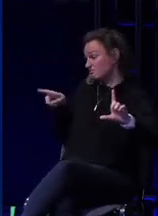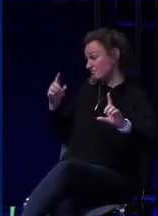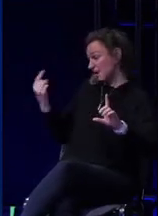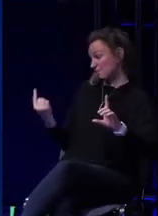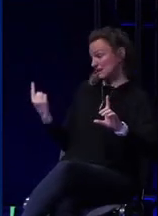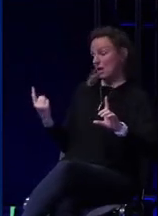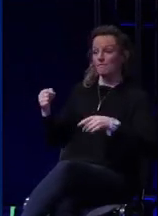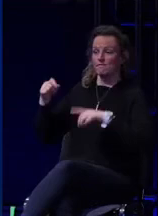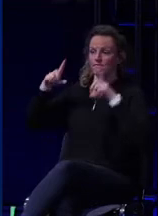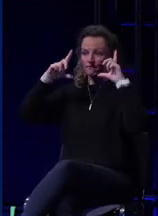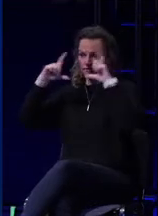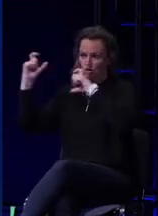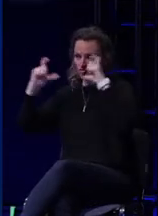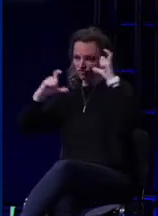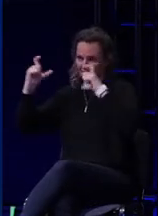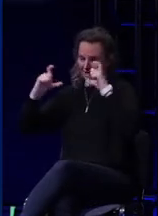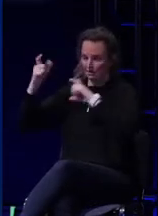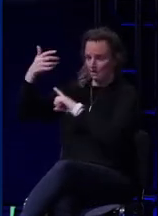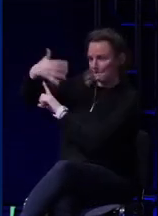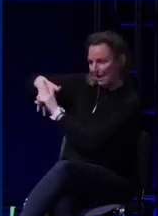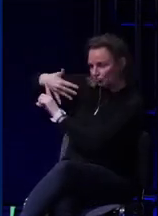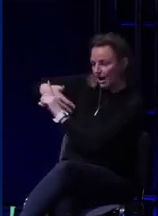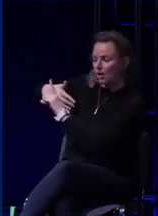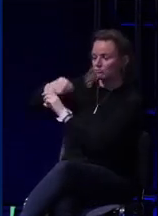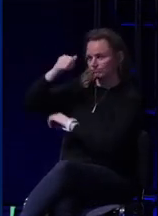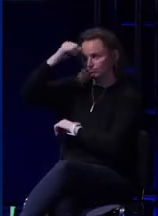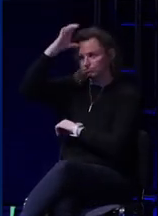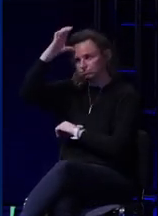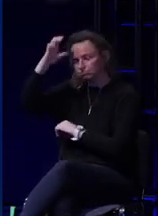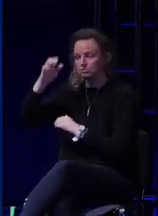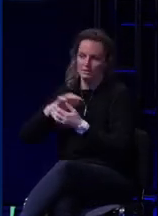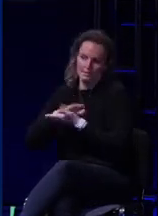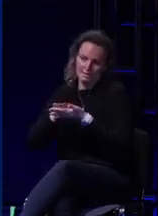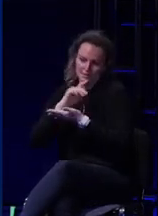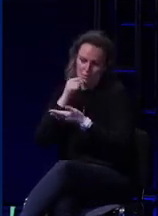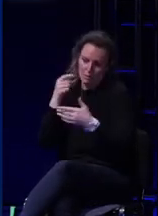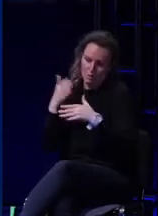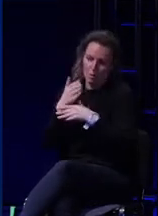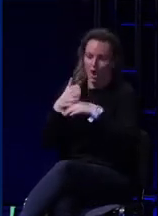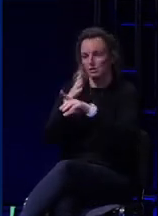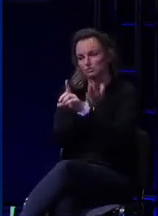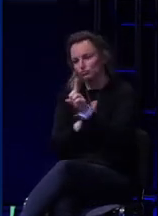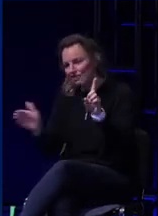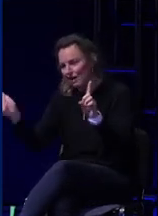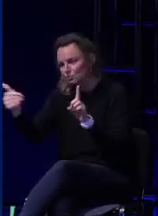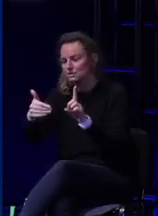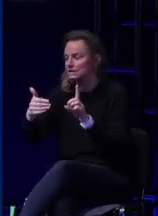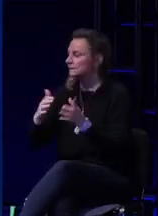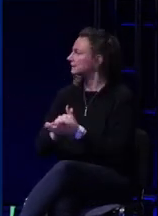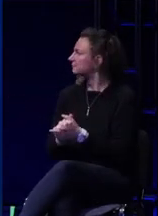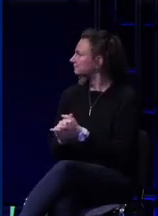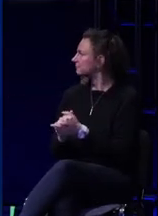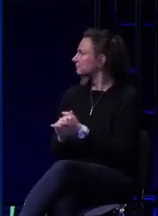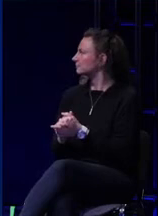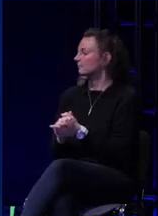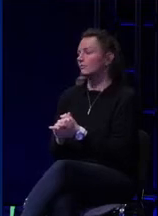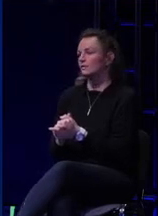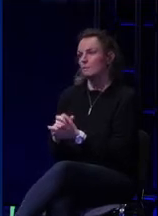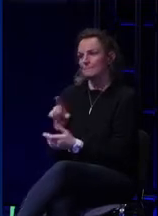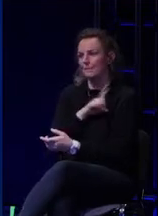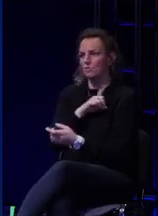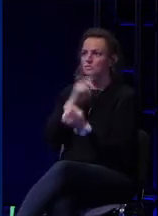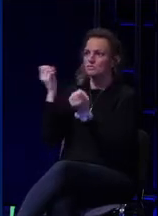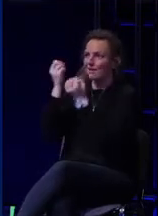background, so it meant that it was just literally, okay, we'll work around it and we'll fit everything in, because it comes back to the idea